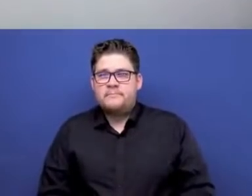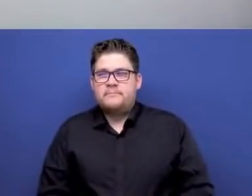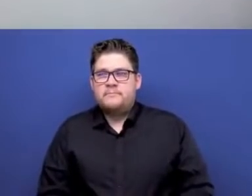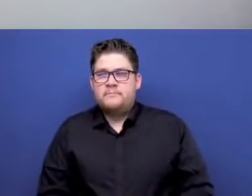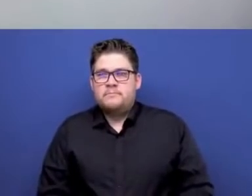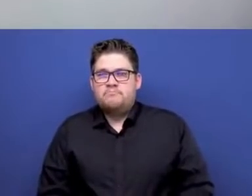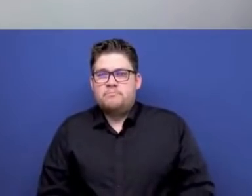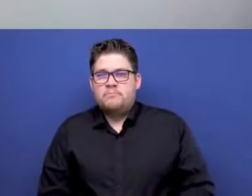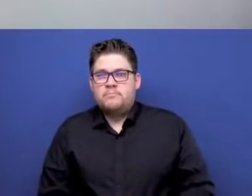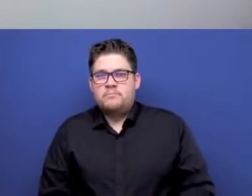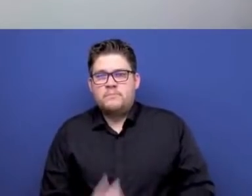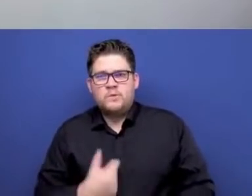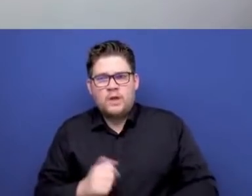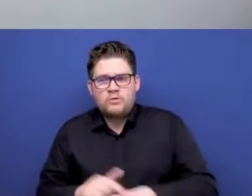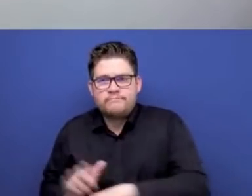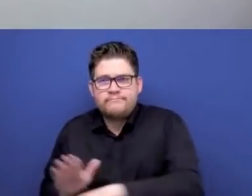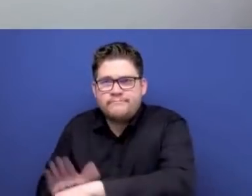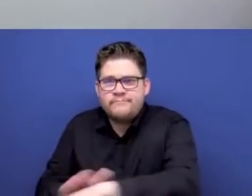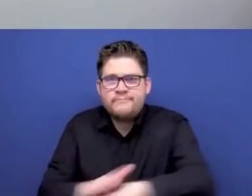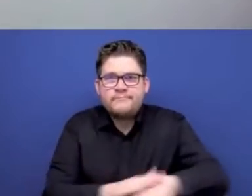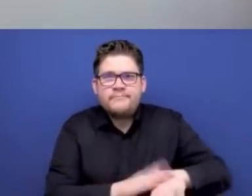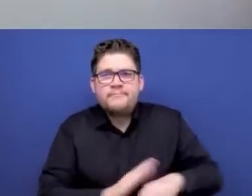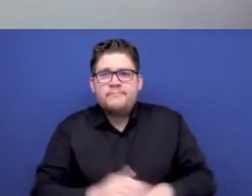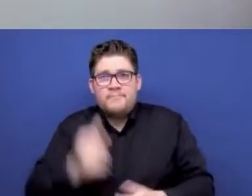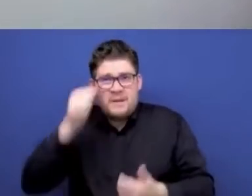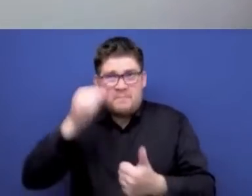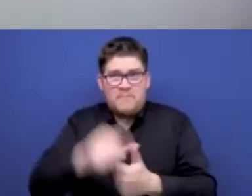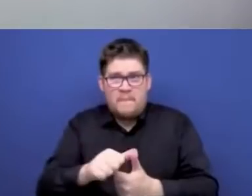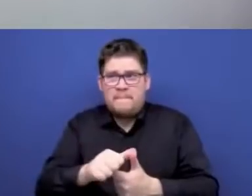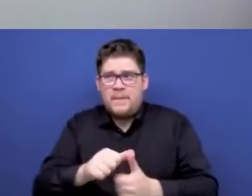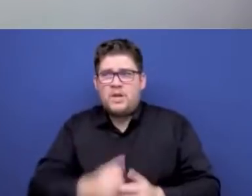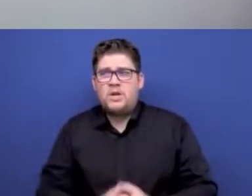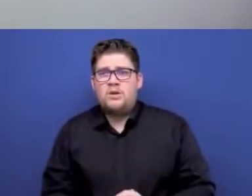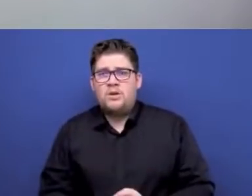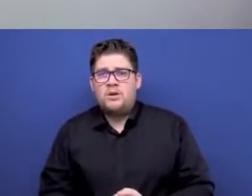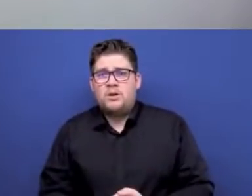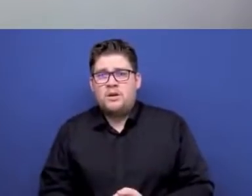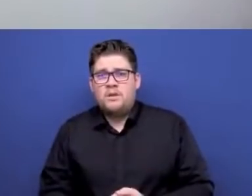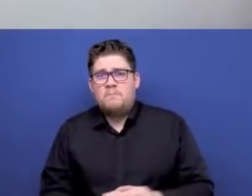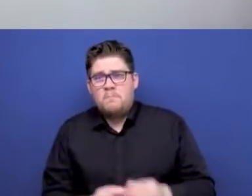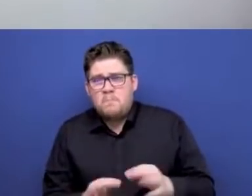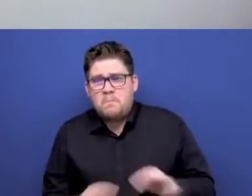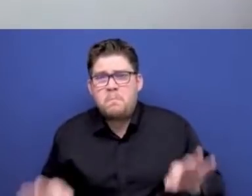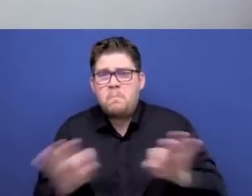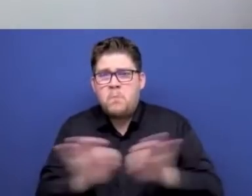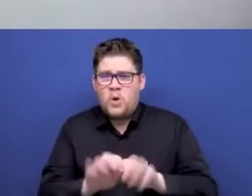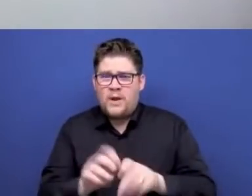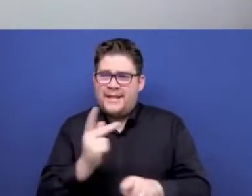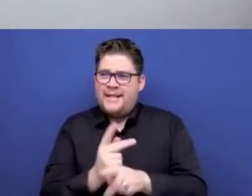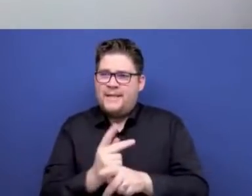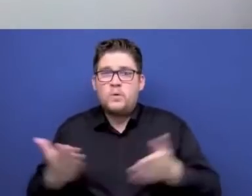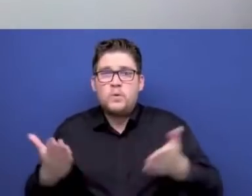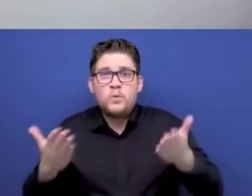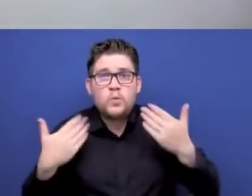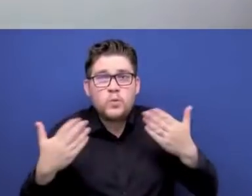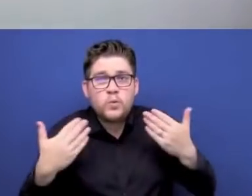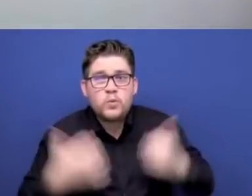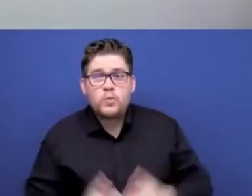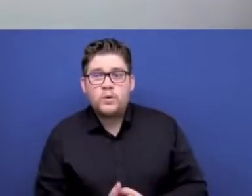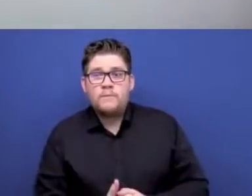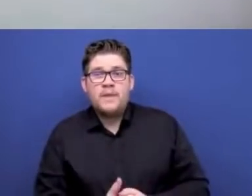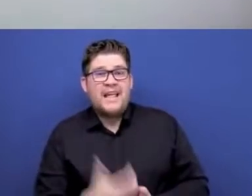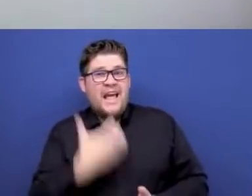people about the importance of staying cool during these heat events. If you don't have access to